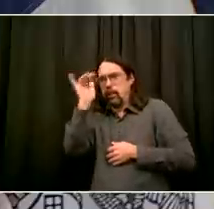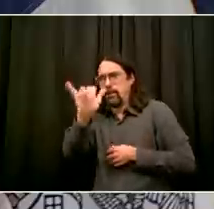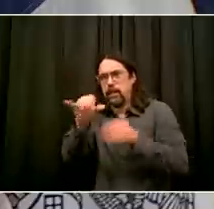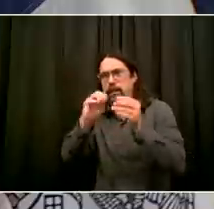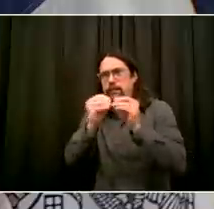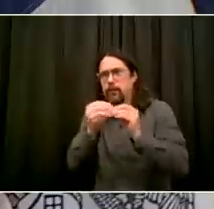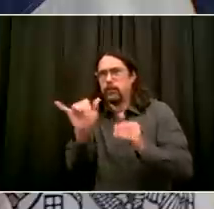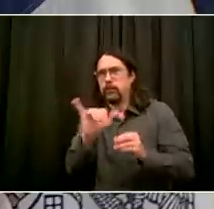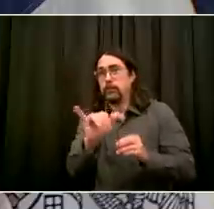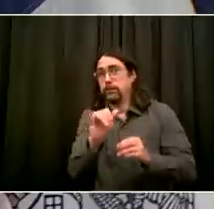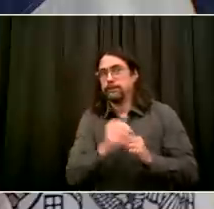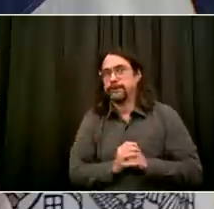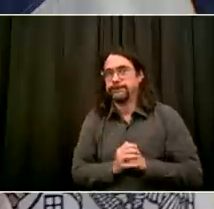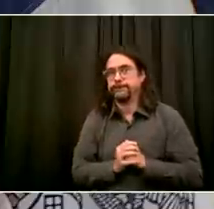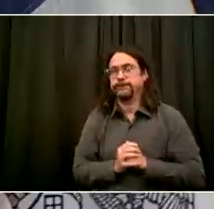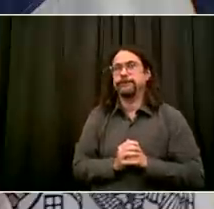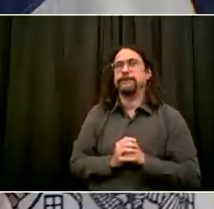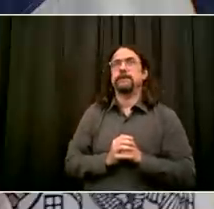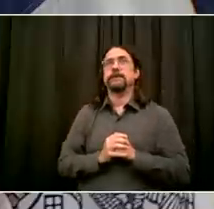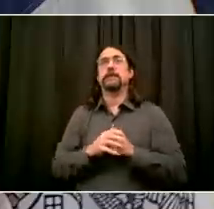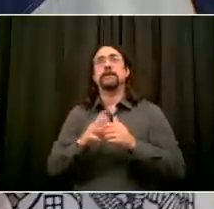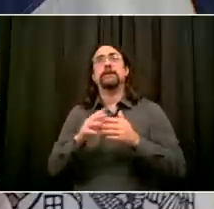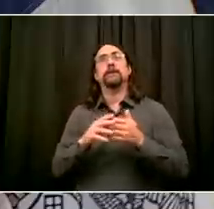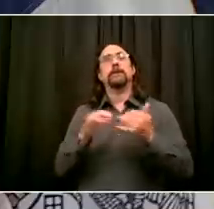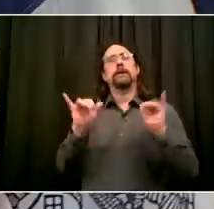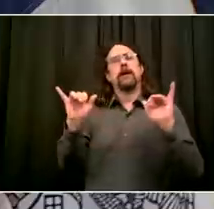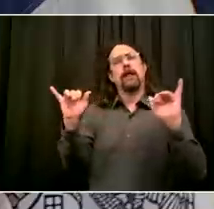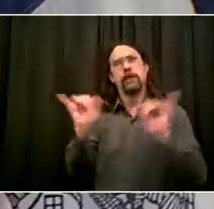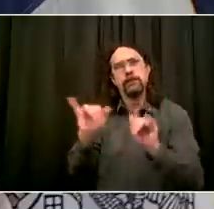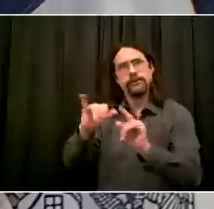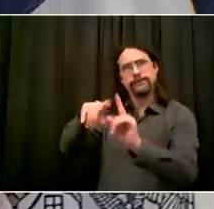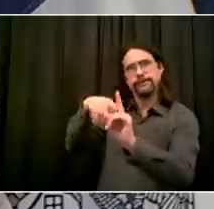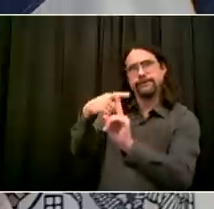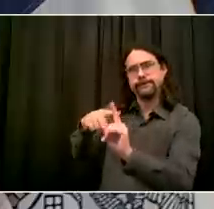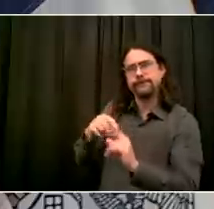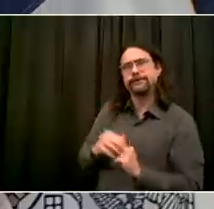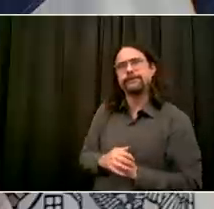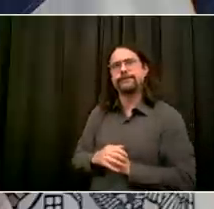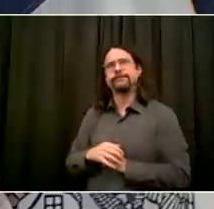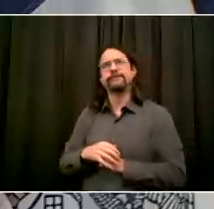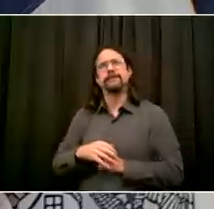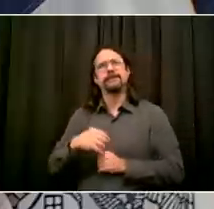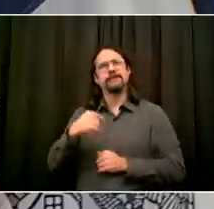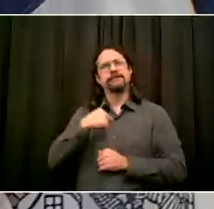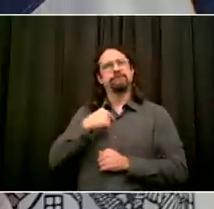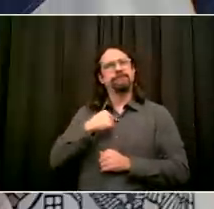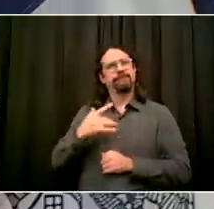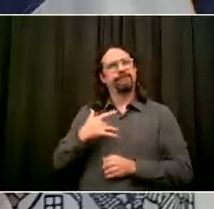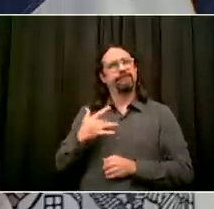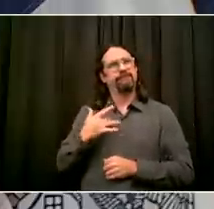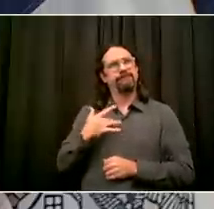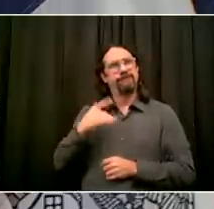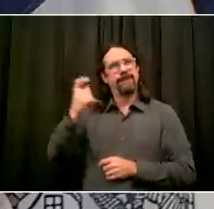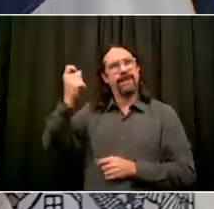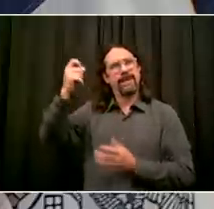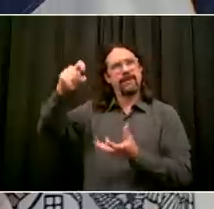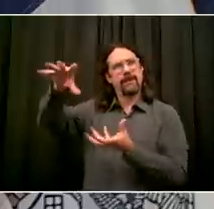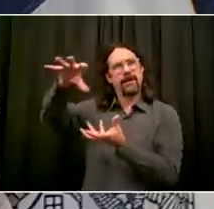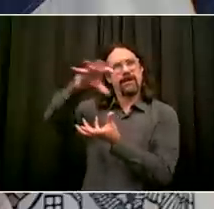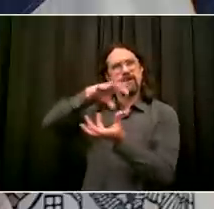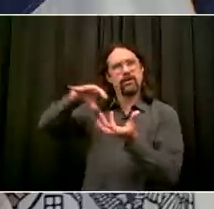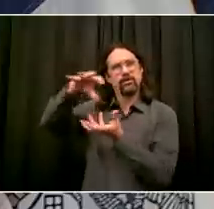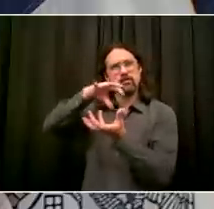things like mask wearing should or does look like. And I want to give you an example. We were in Borough Park for some time in the vicinity of 14th